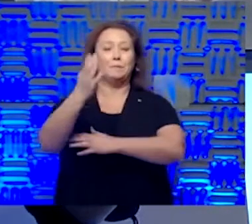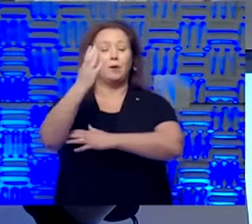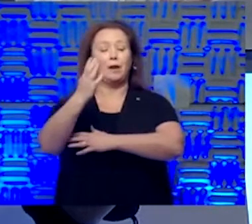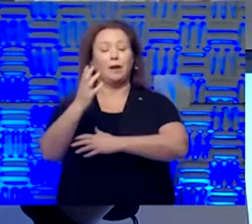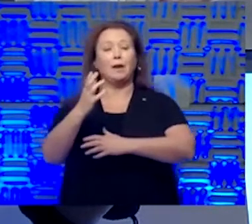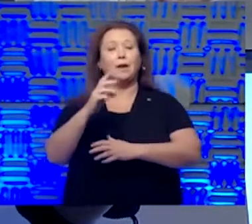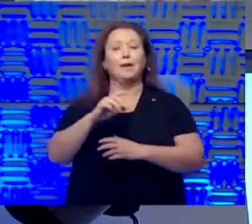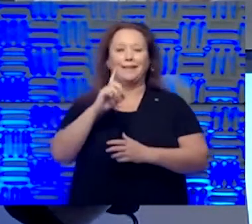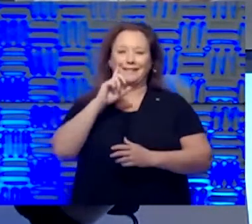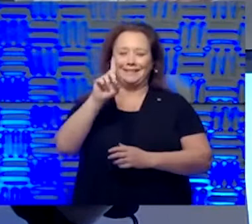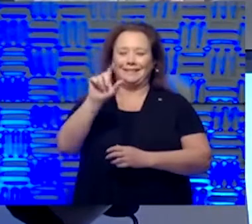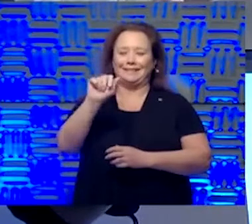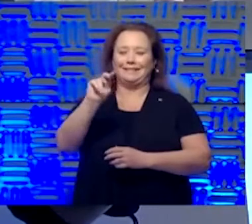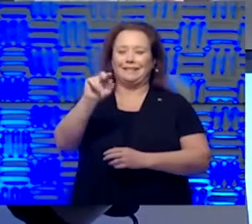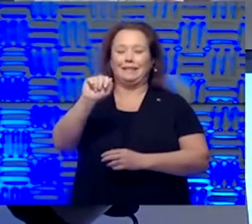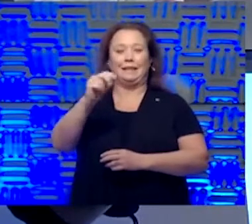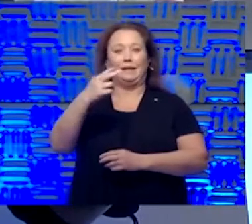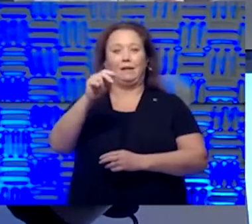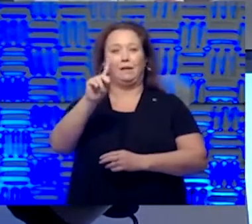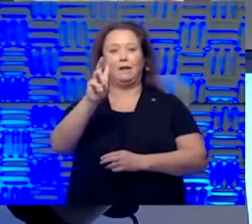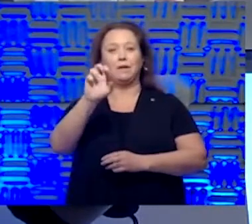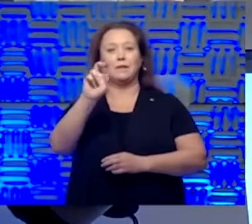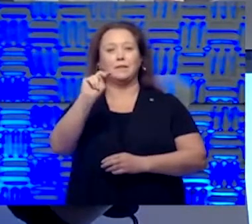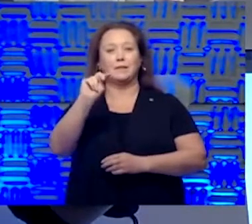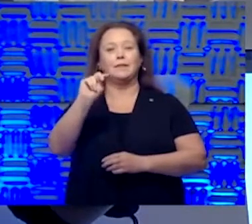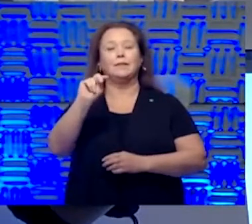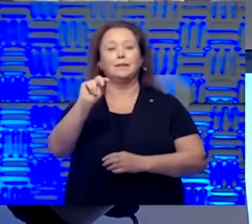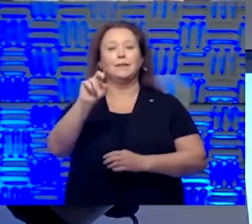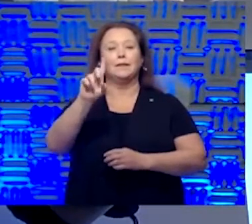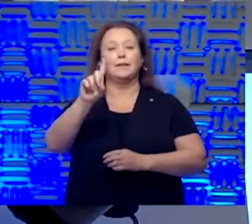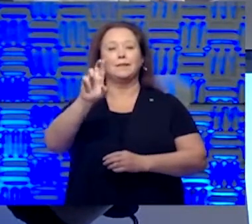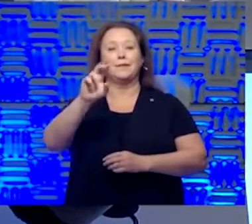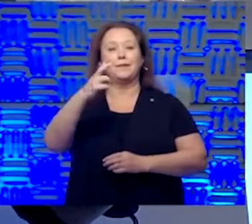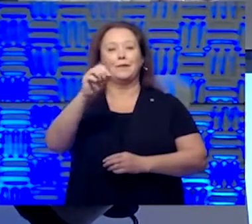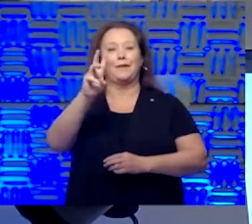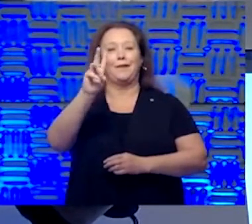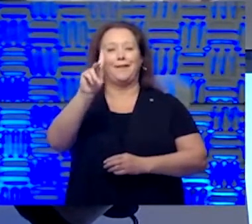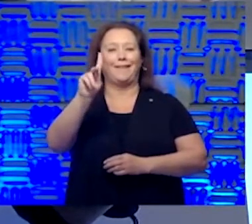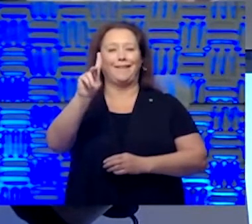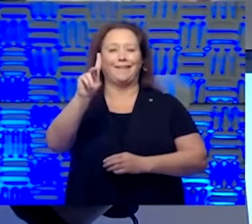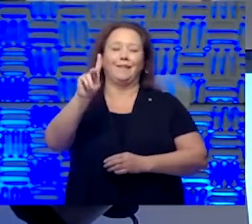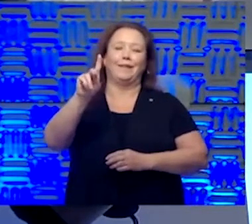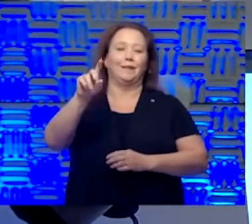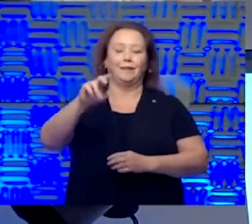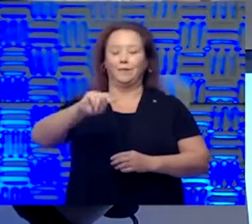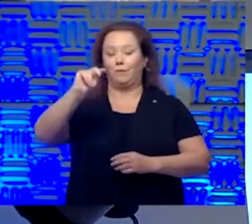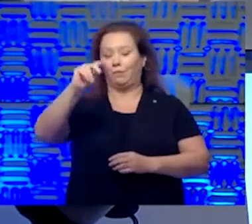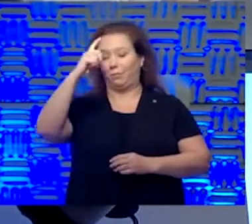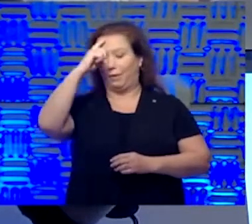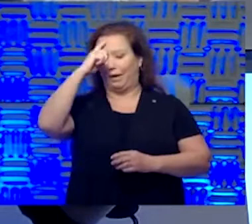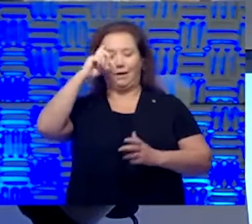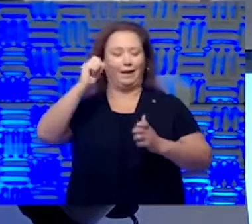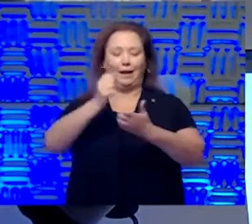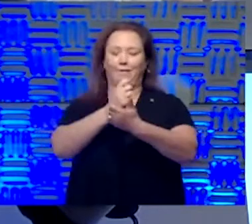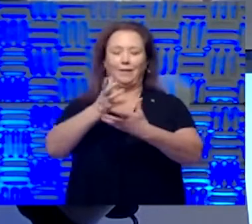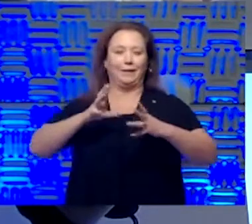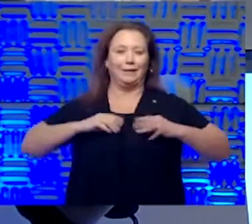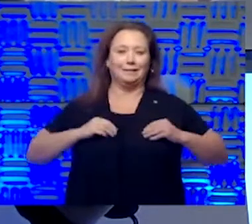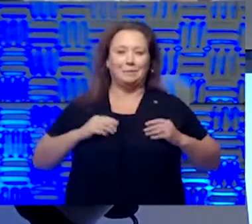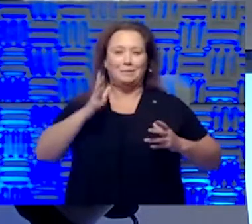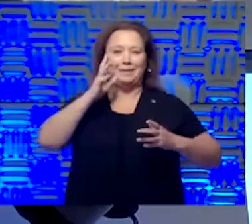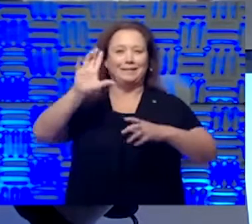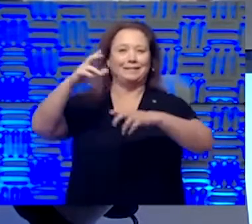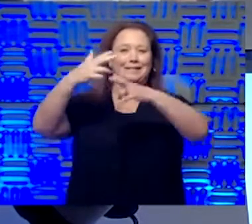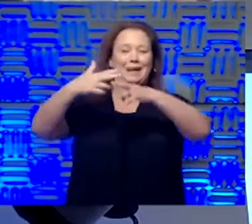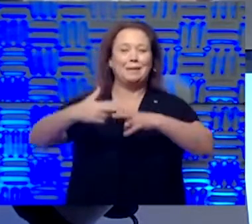by my right-hand guy here, Dr. Dana Hawkinson, Doc Hawk, Hawkeye, whatever, Dork Brain, all right. And he